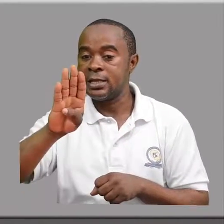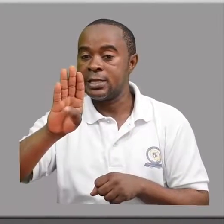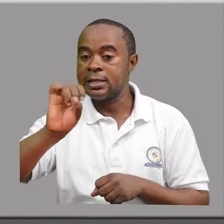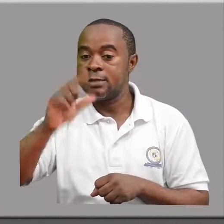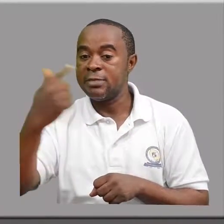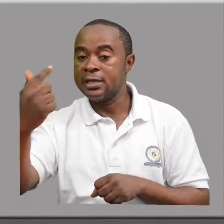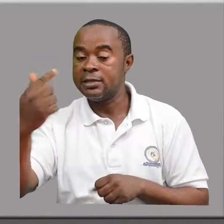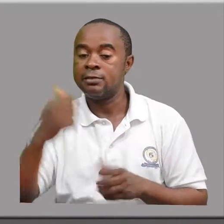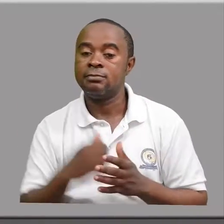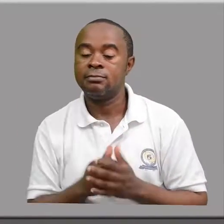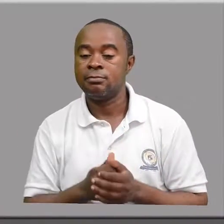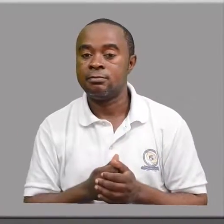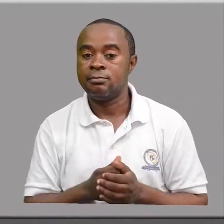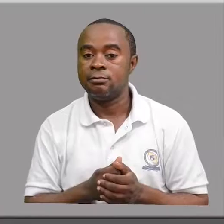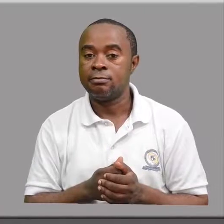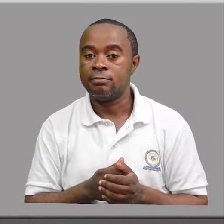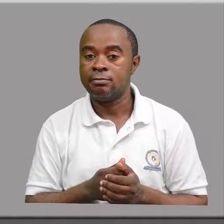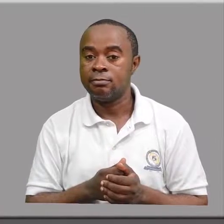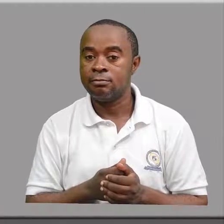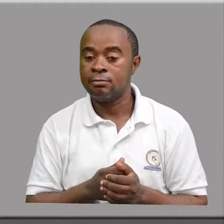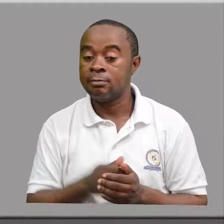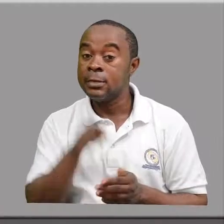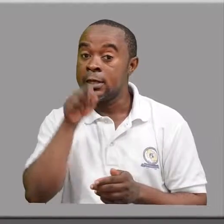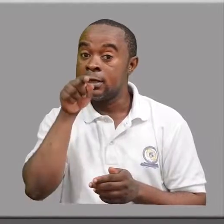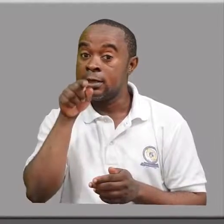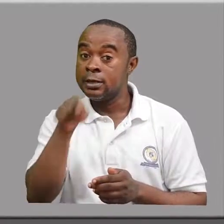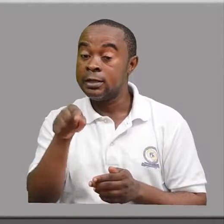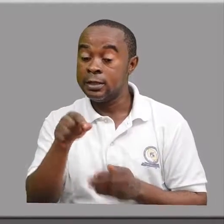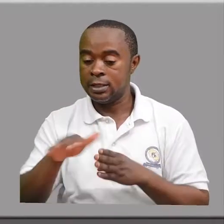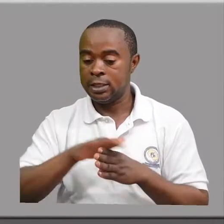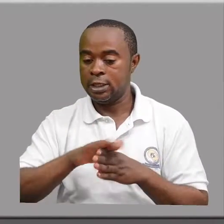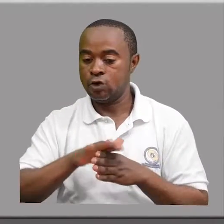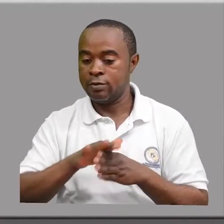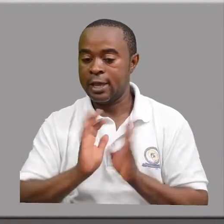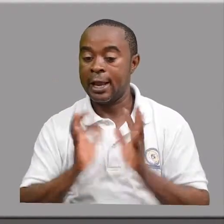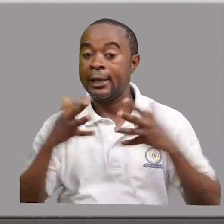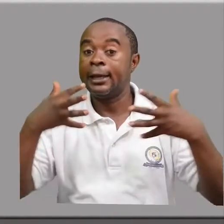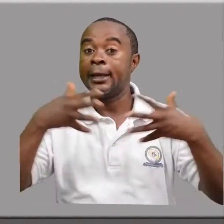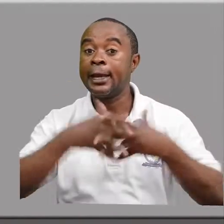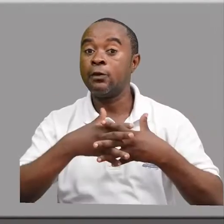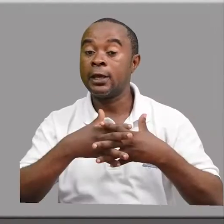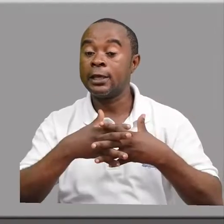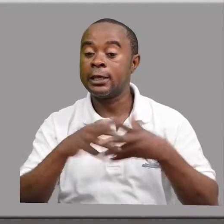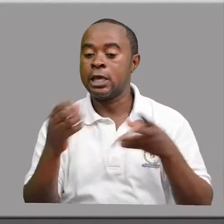is implemented on the network software.